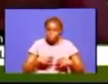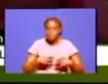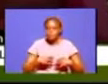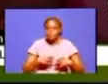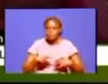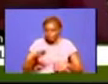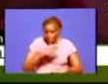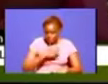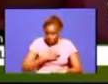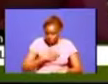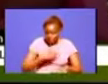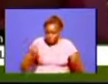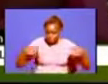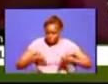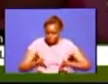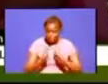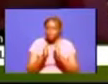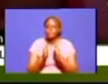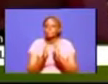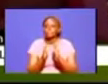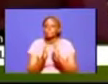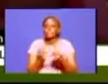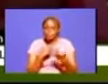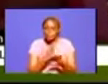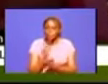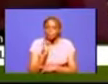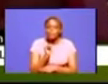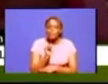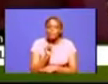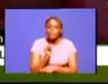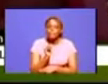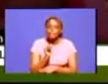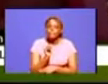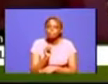that has never happened before. Ensuring that we're gonna